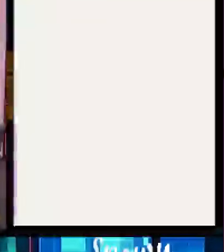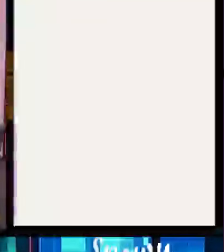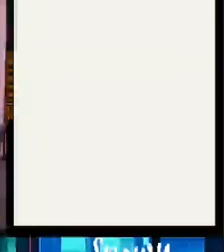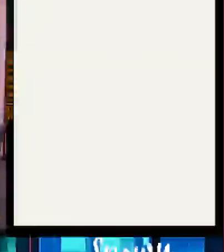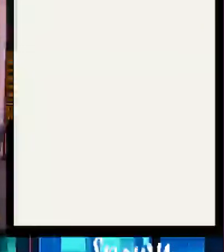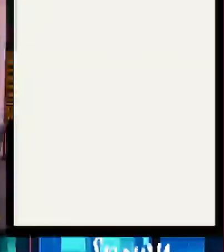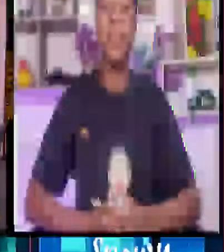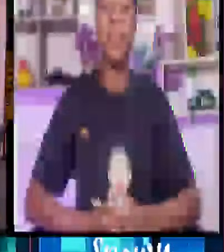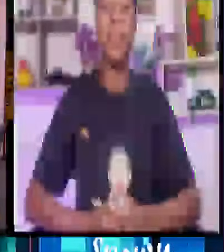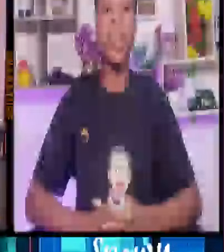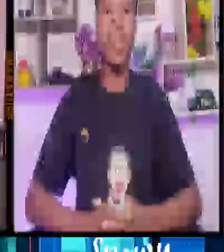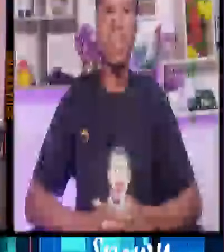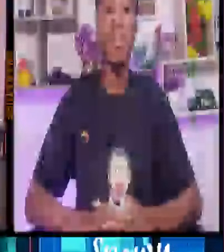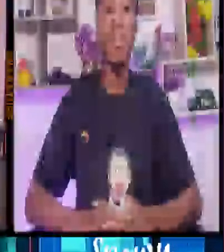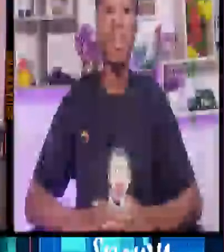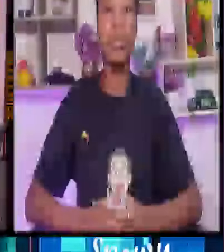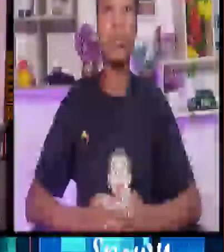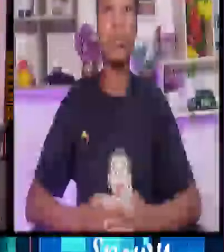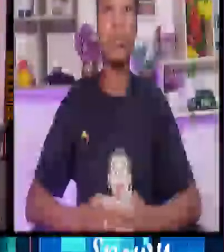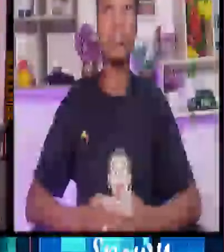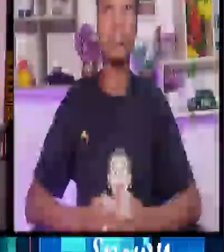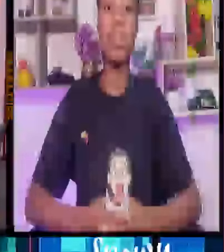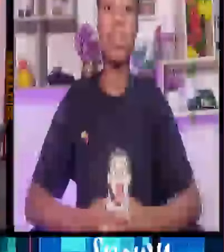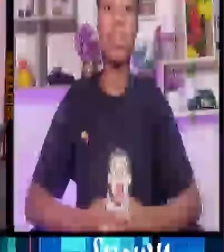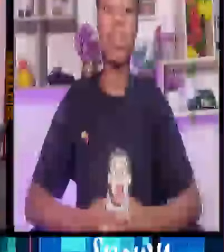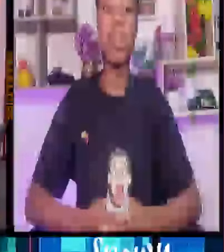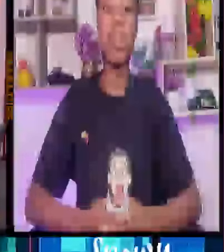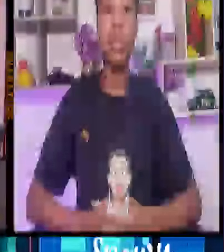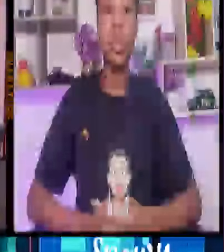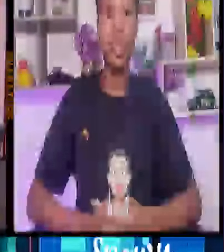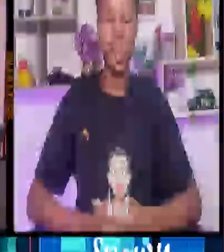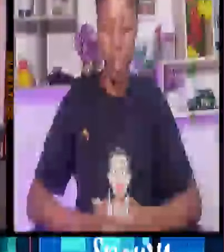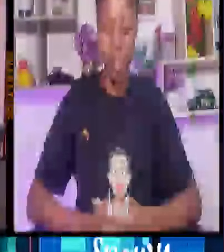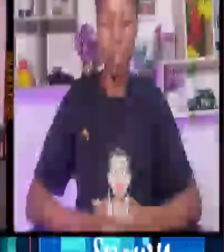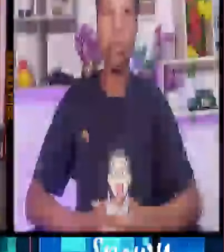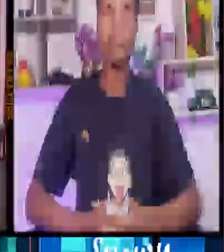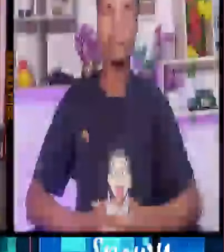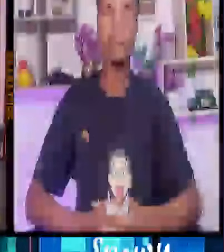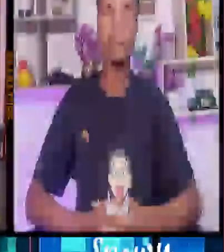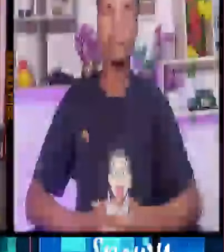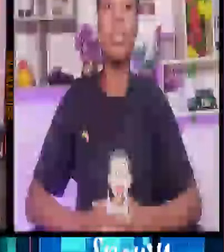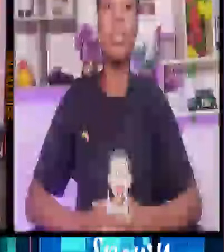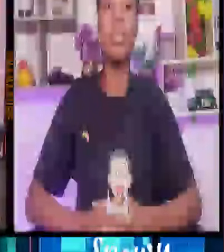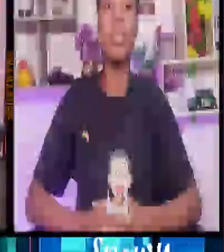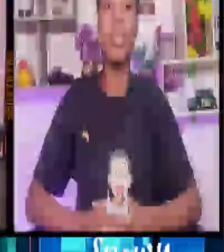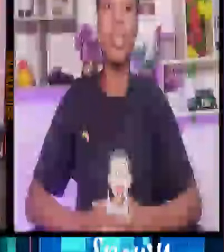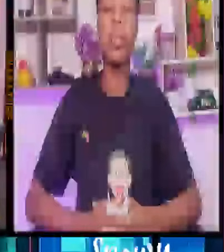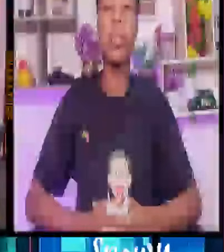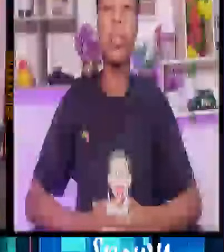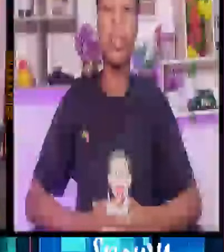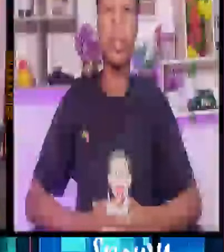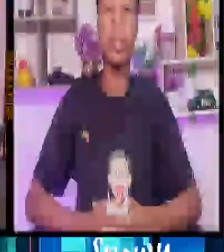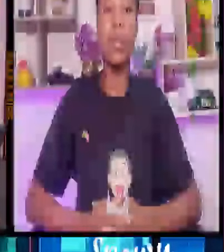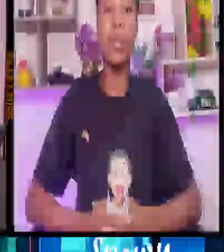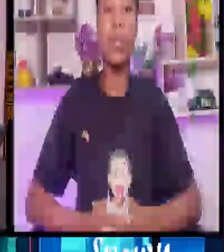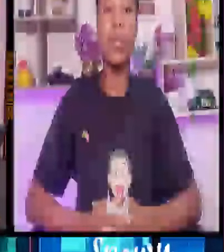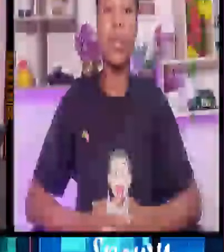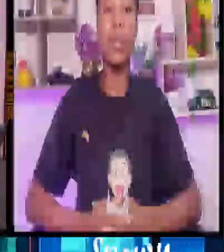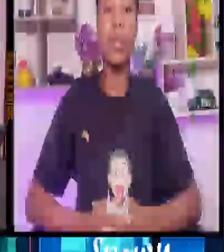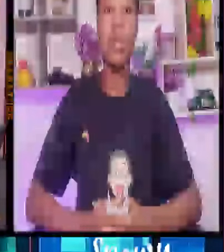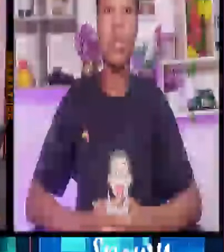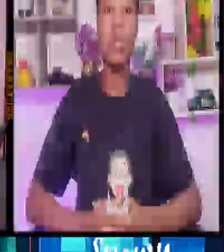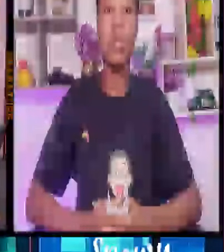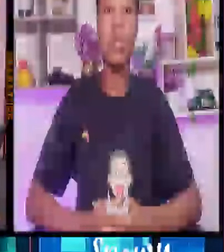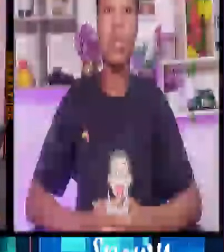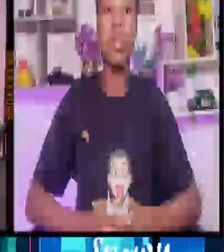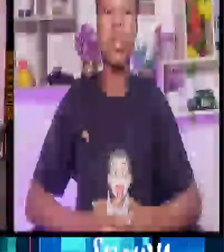election? Well, for general elections, I mean, for internal party or flag bearership races, we have seen that any